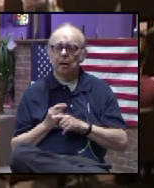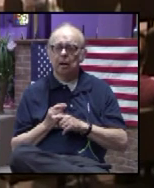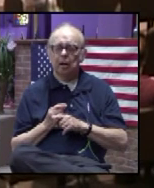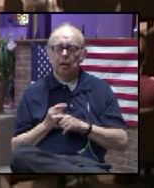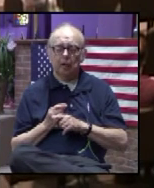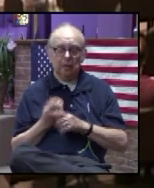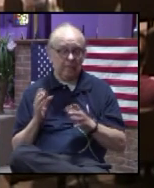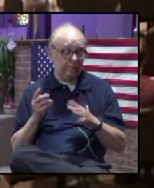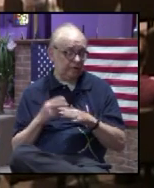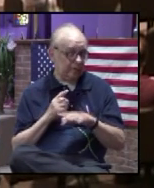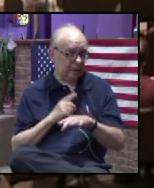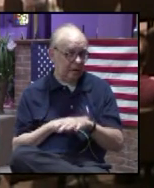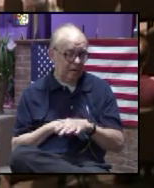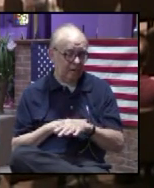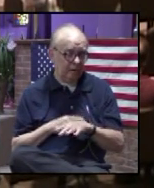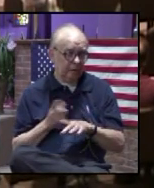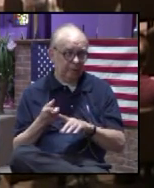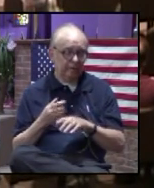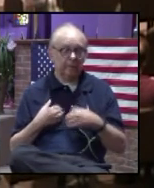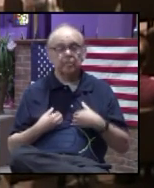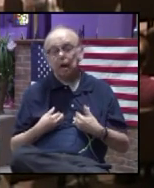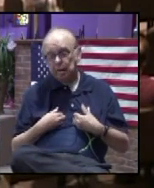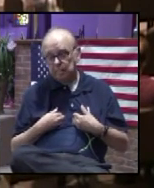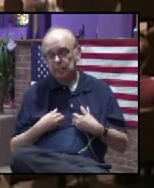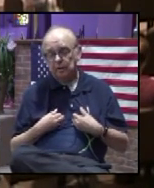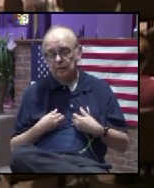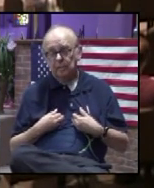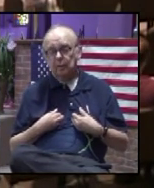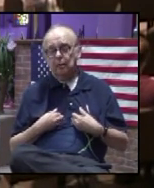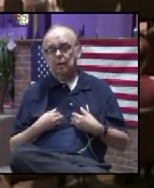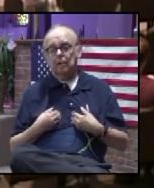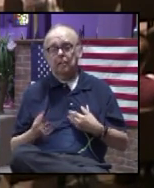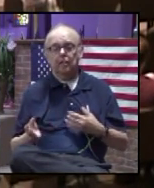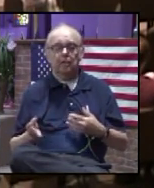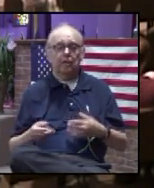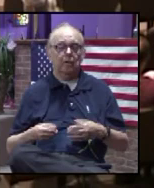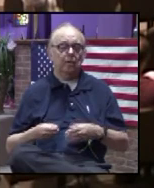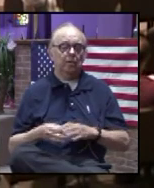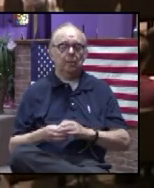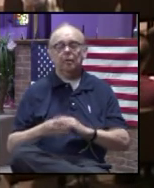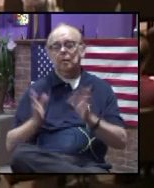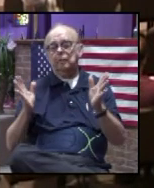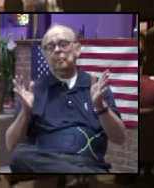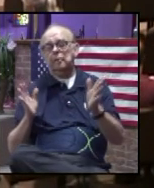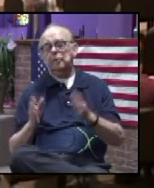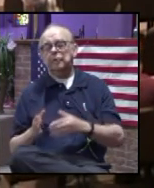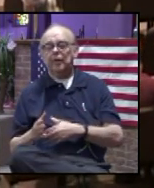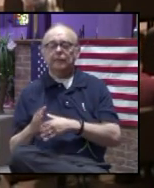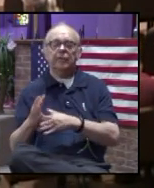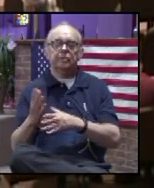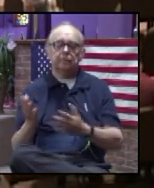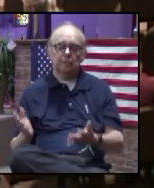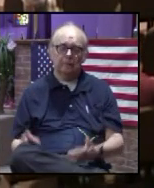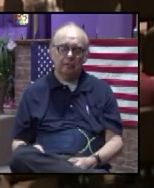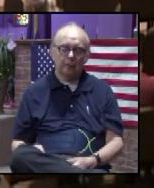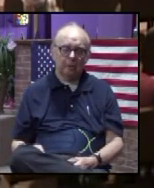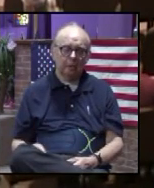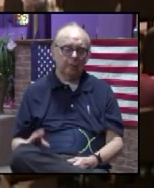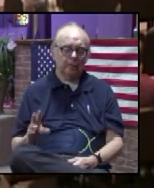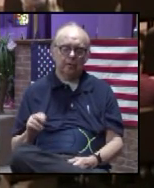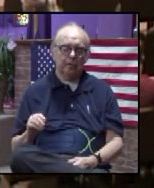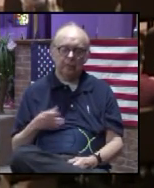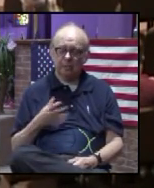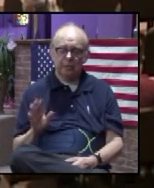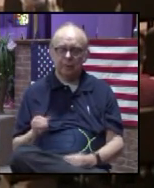And after a while, you get tired. And you just want to turn loose of that fish. No, you don't want